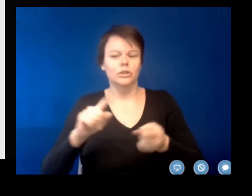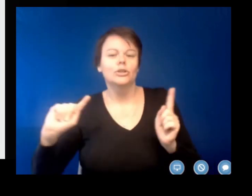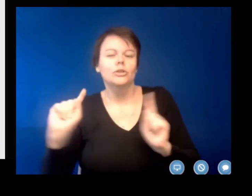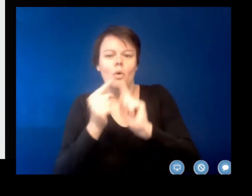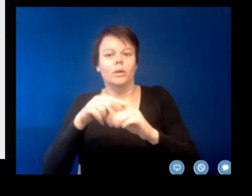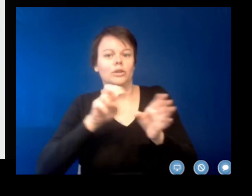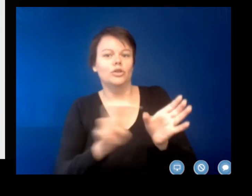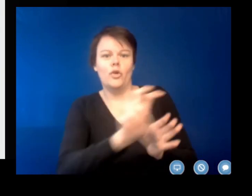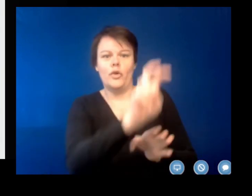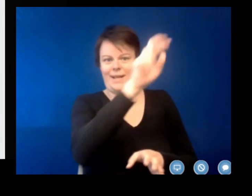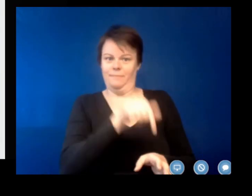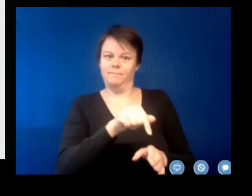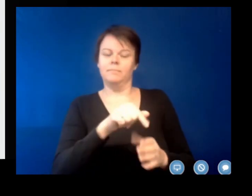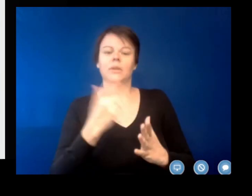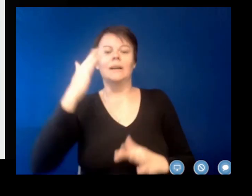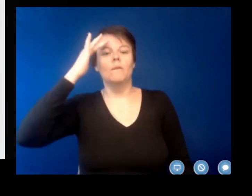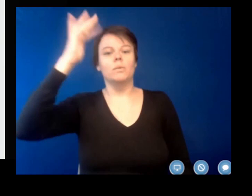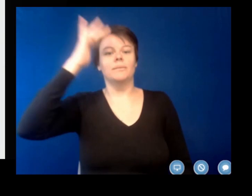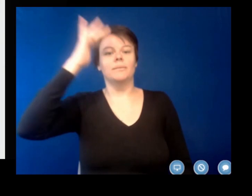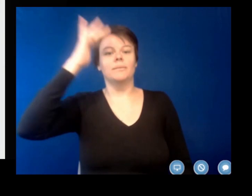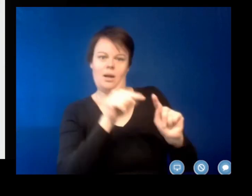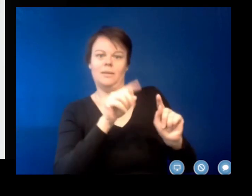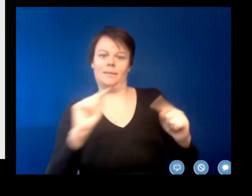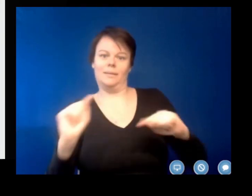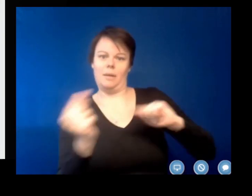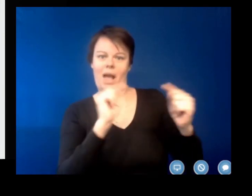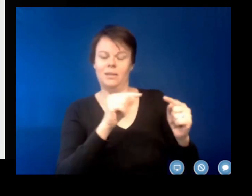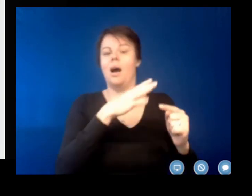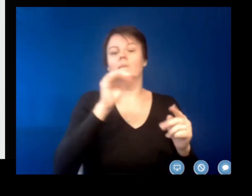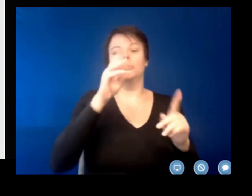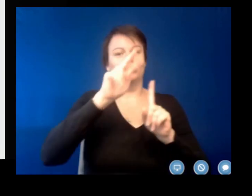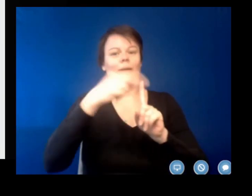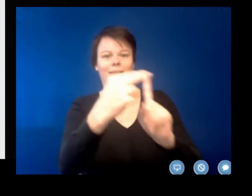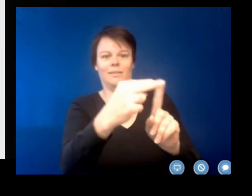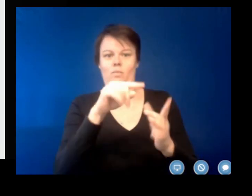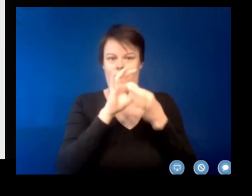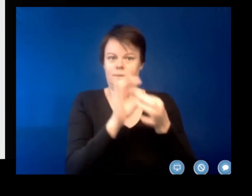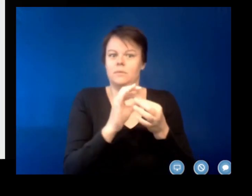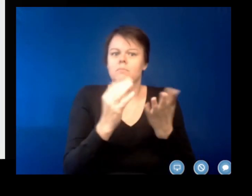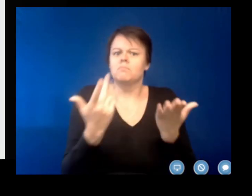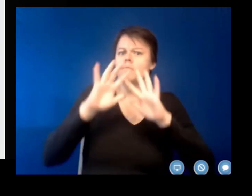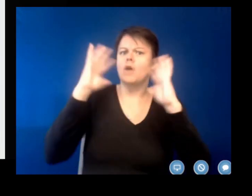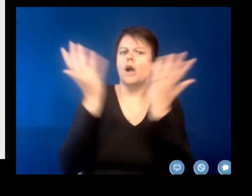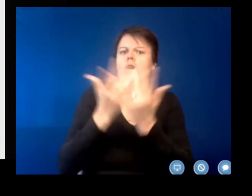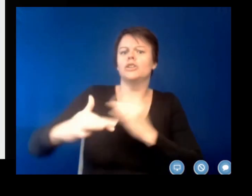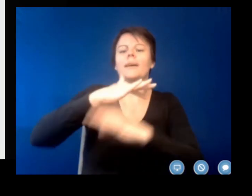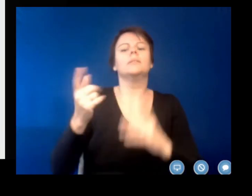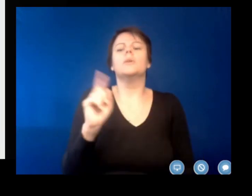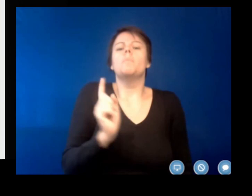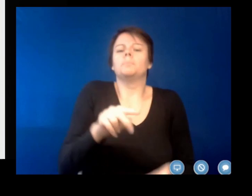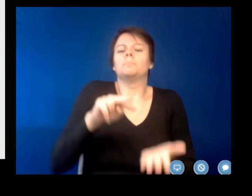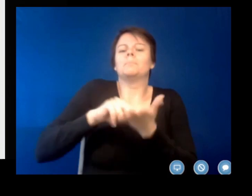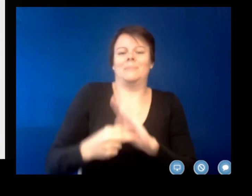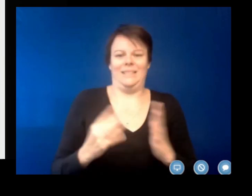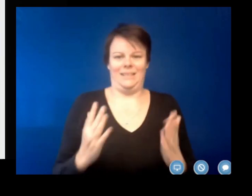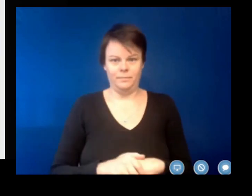philosophical debate and reflections on what a world society does mean. And you